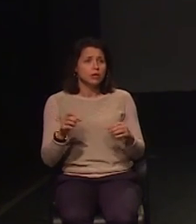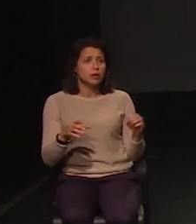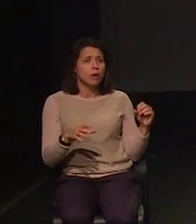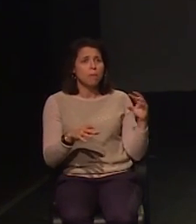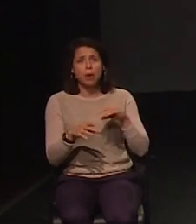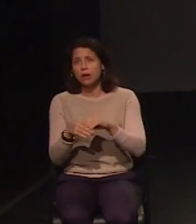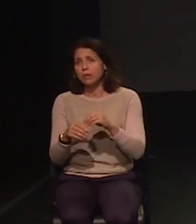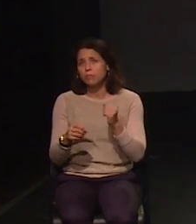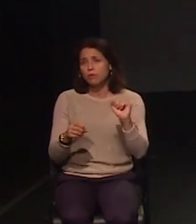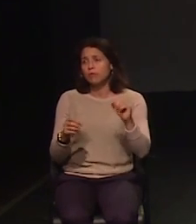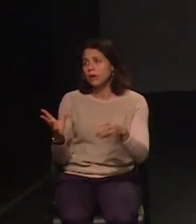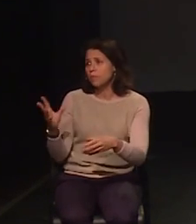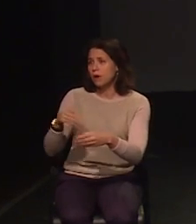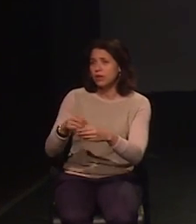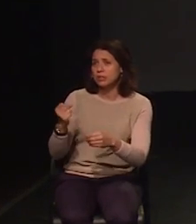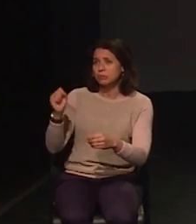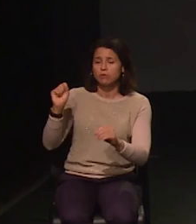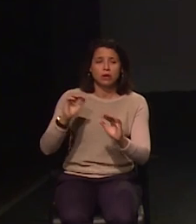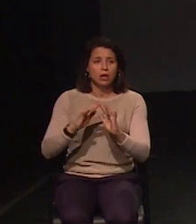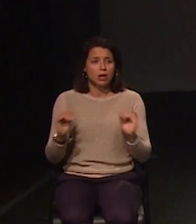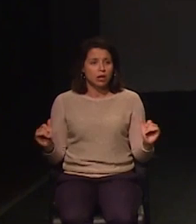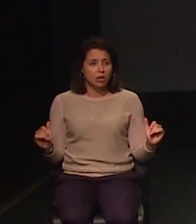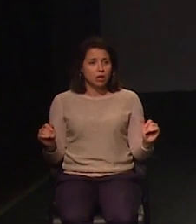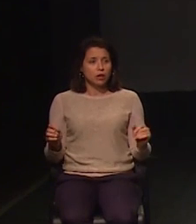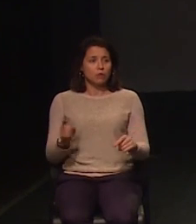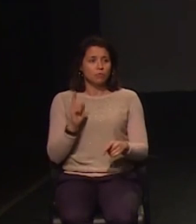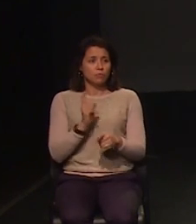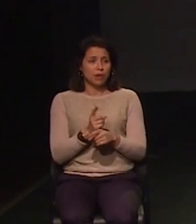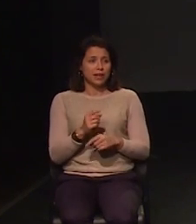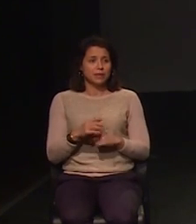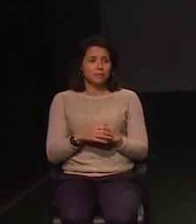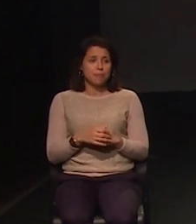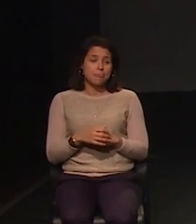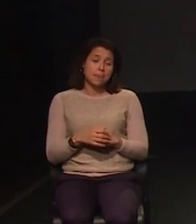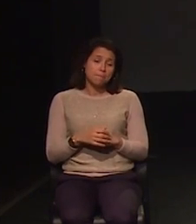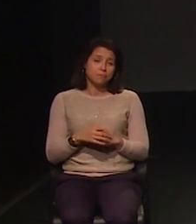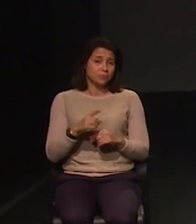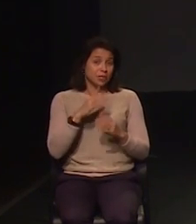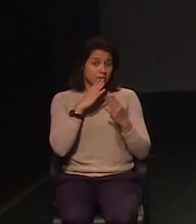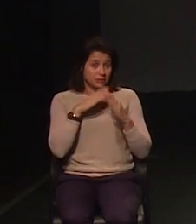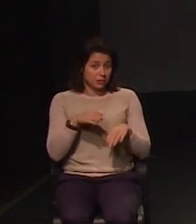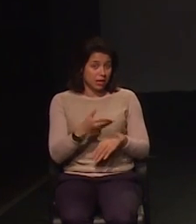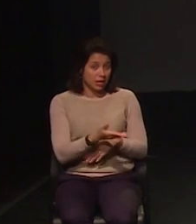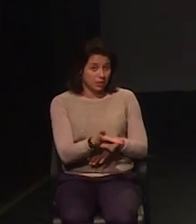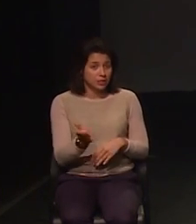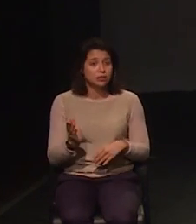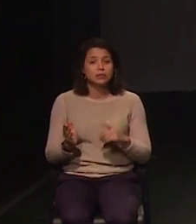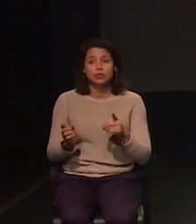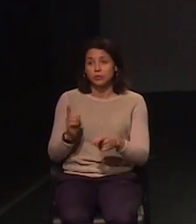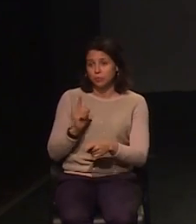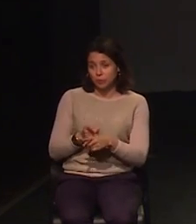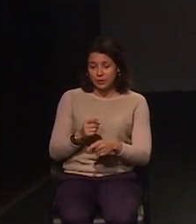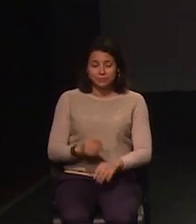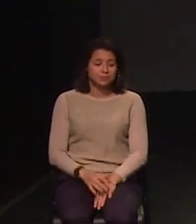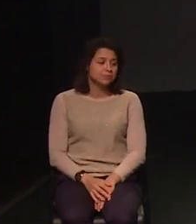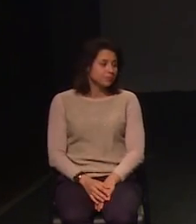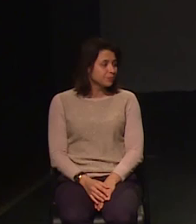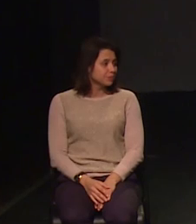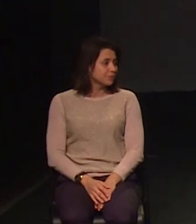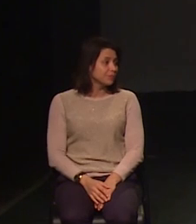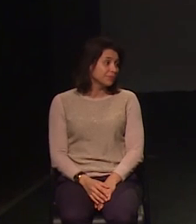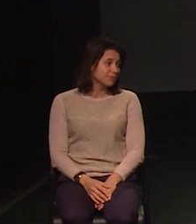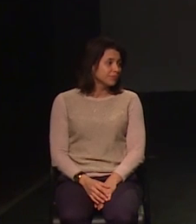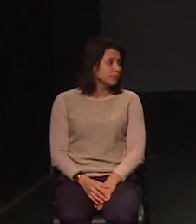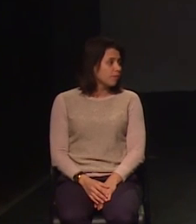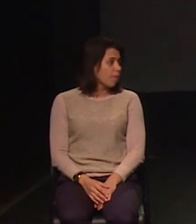know. I got to remind people, silence does not mean consent. So we really do want to hear what your thoughts on it. Maurine, what do you think?